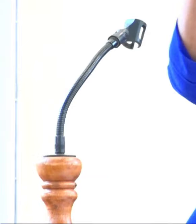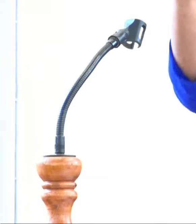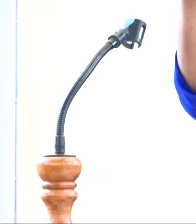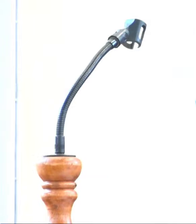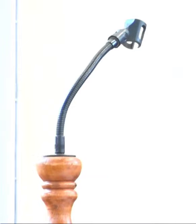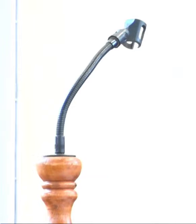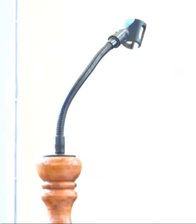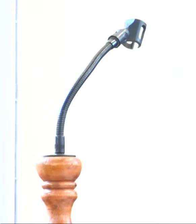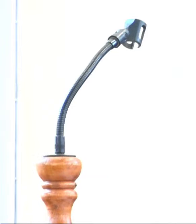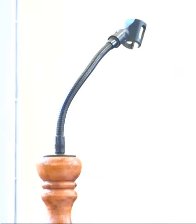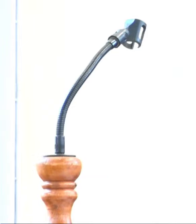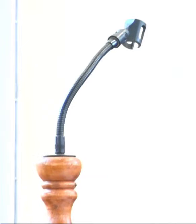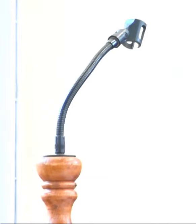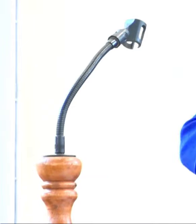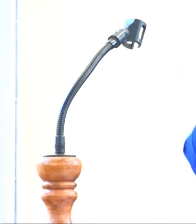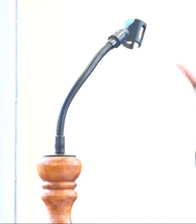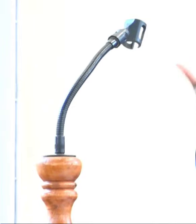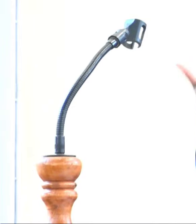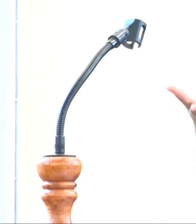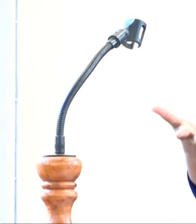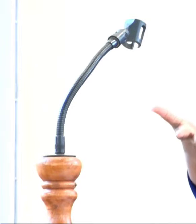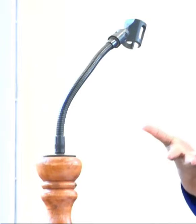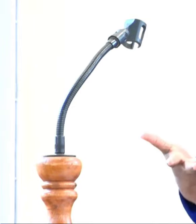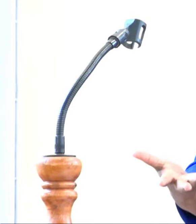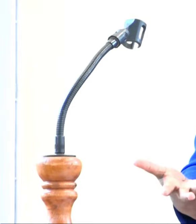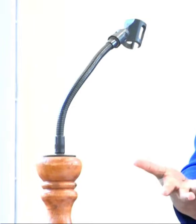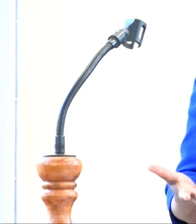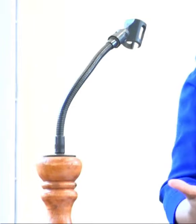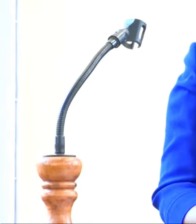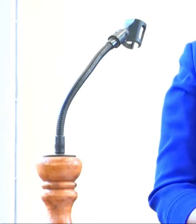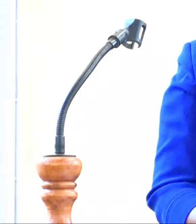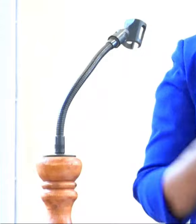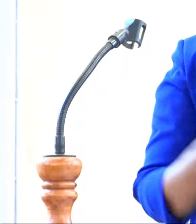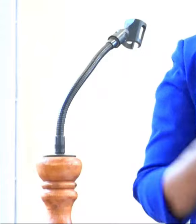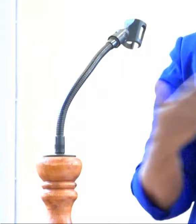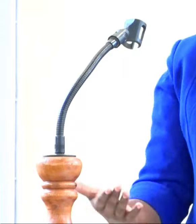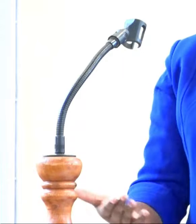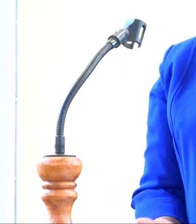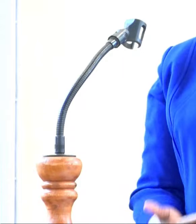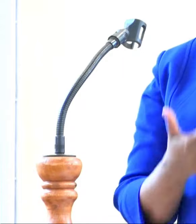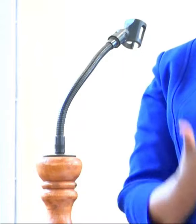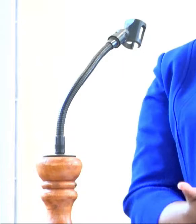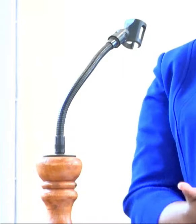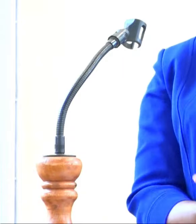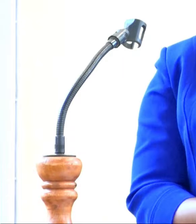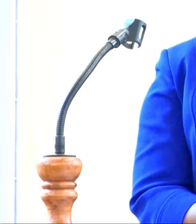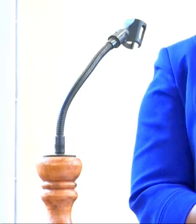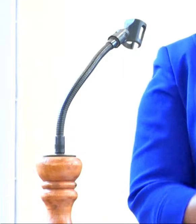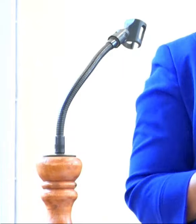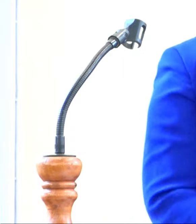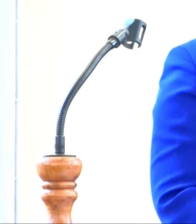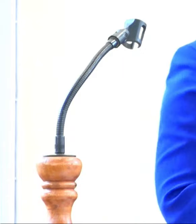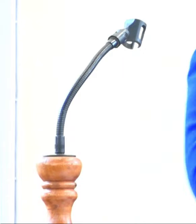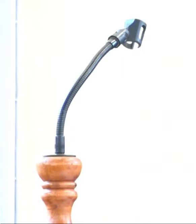anointed servant. That is the main theme. And that is how Jesus is being portrayed in the book of Mark. If you go into the book of Luke,